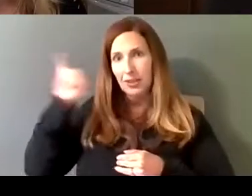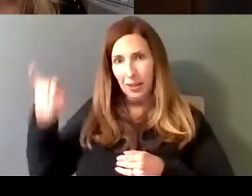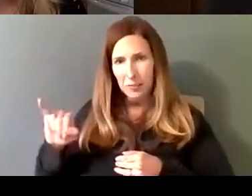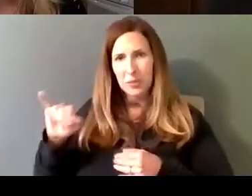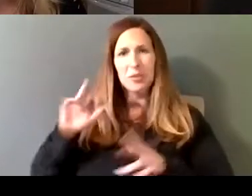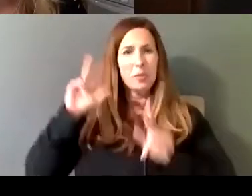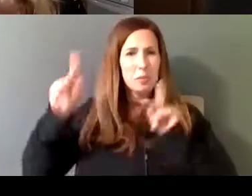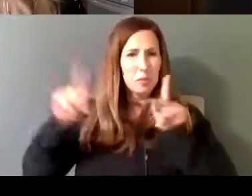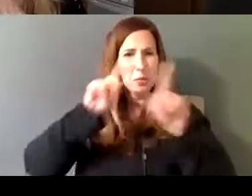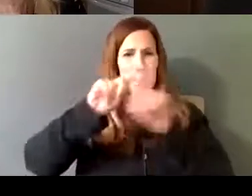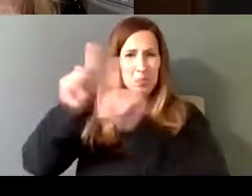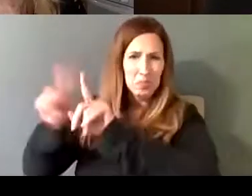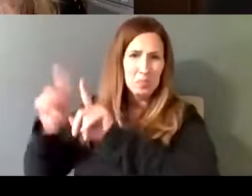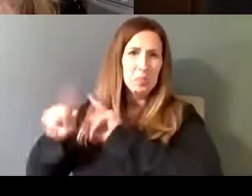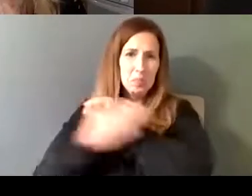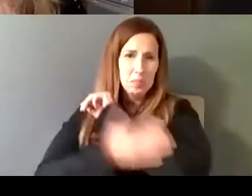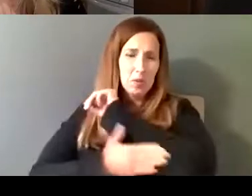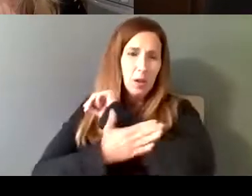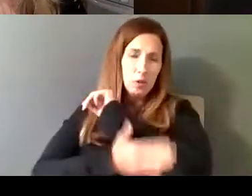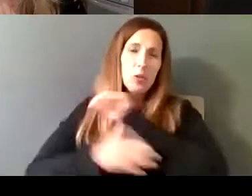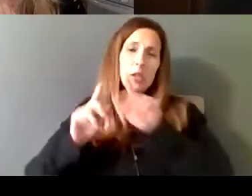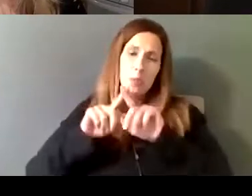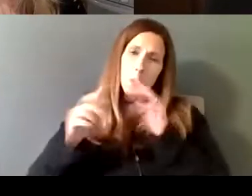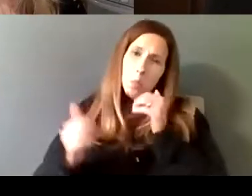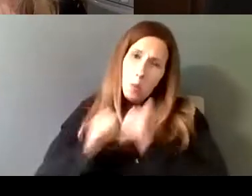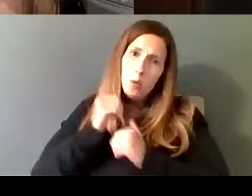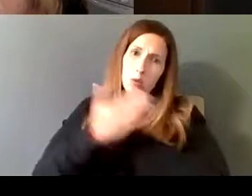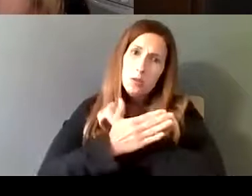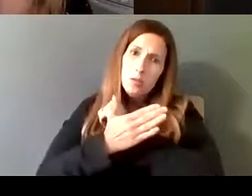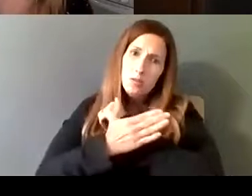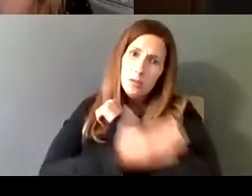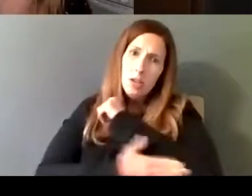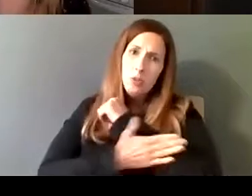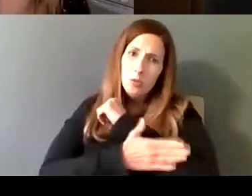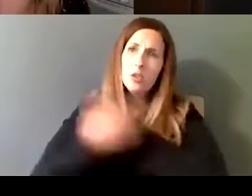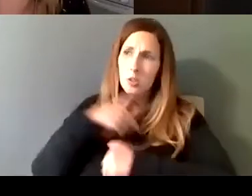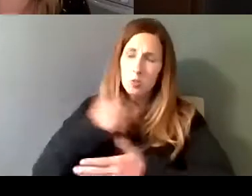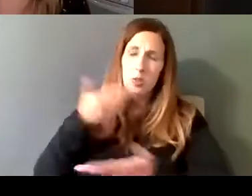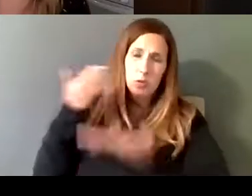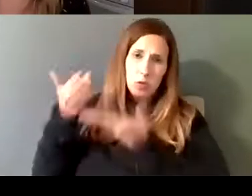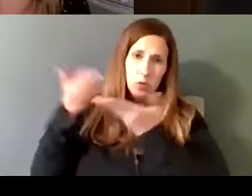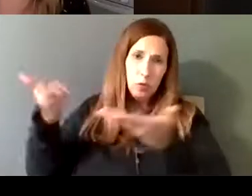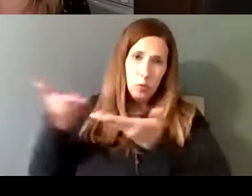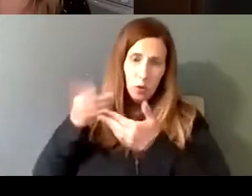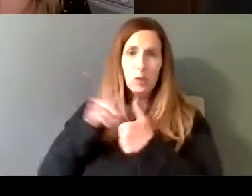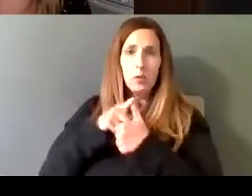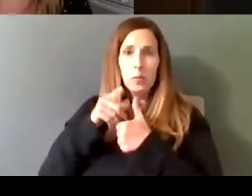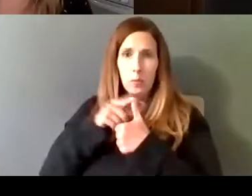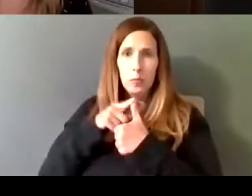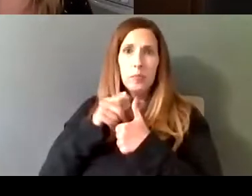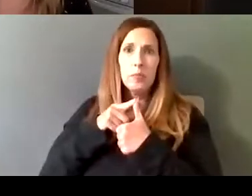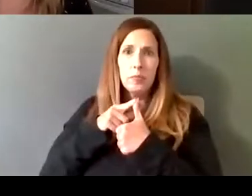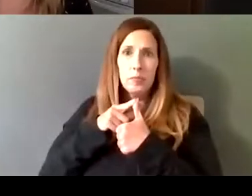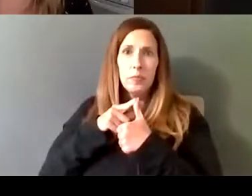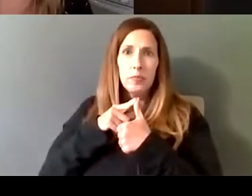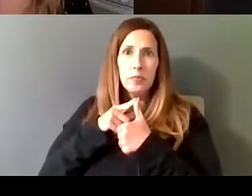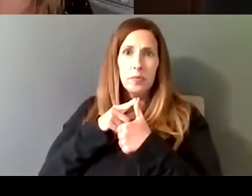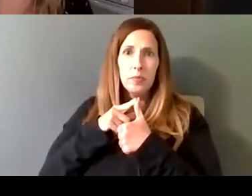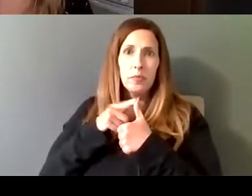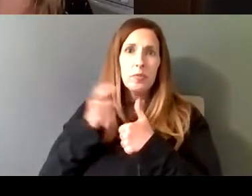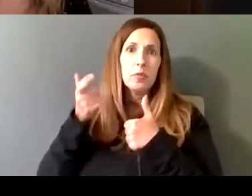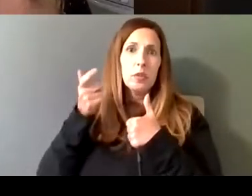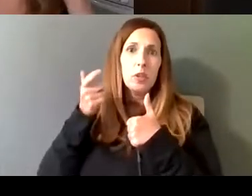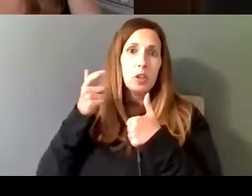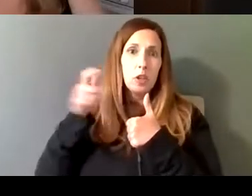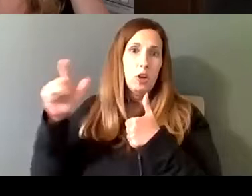of countries, but the countries that we've primarily served and welcomed into Indianapolis, one being the largest a population